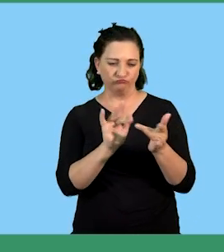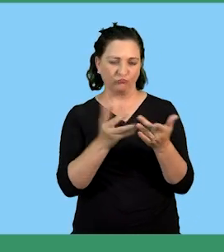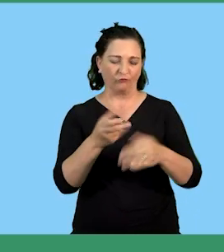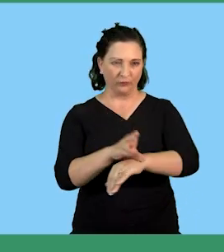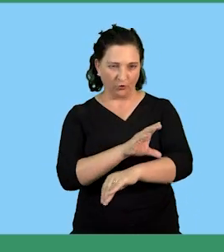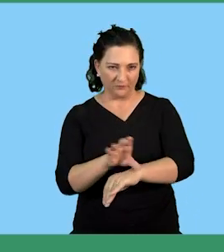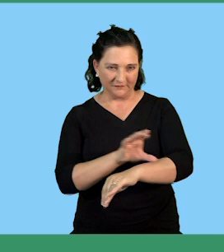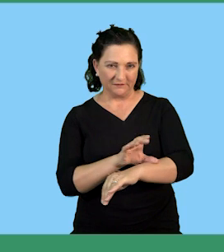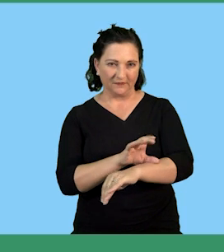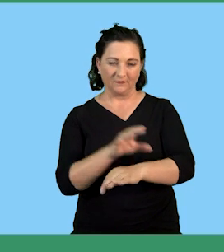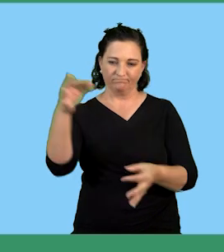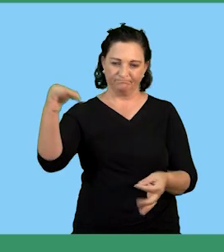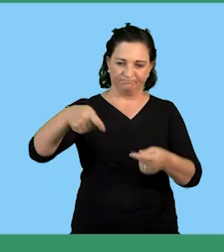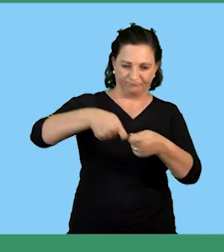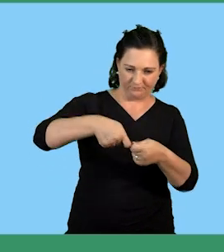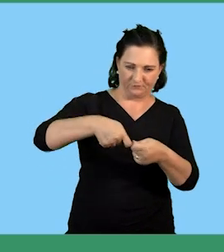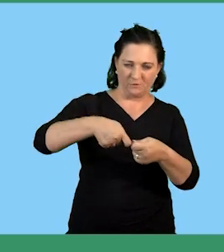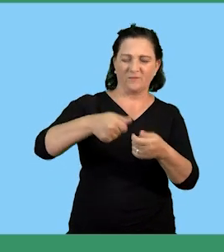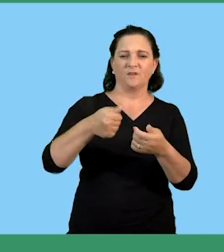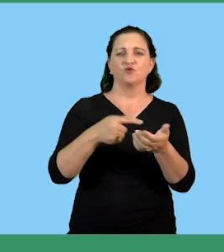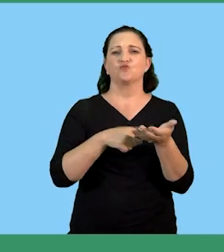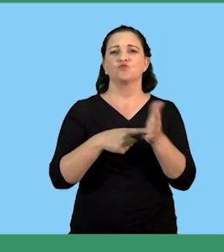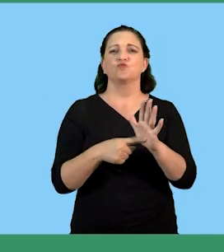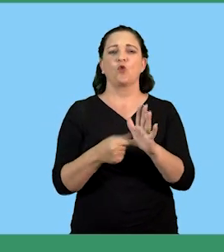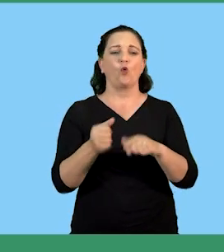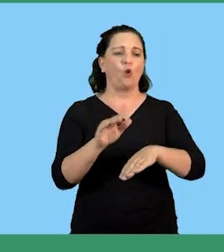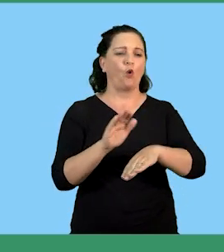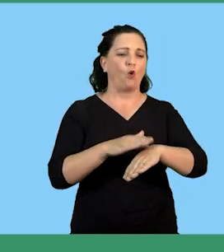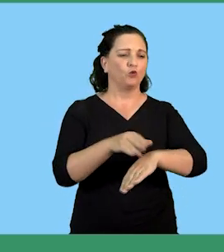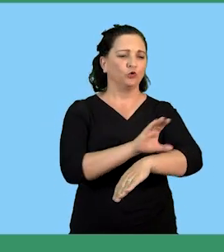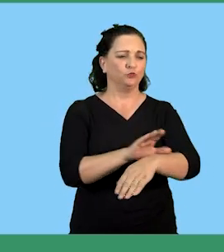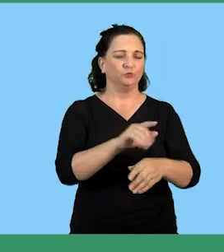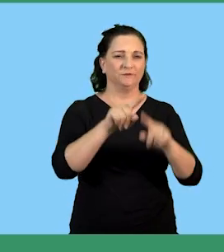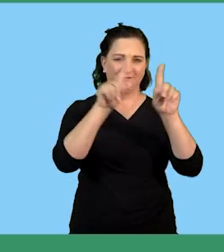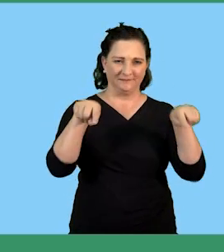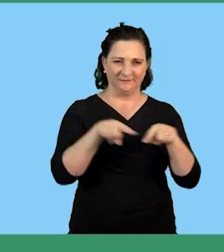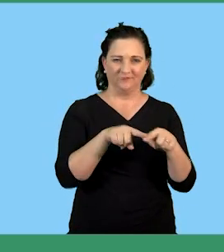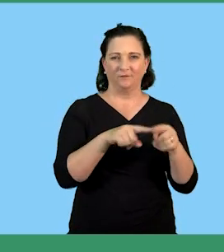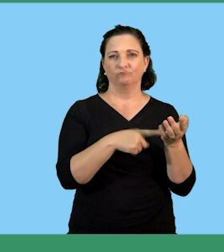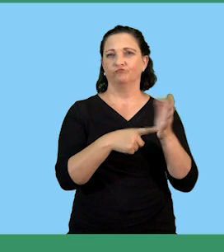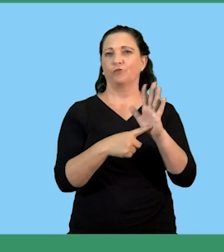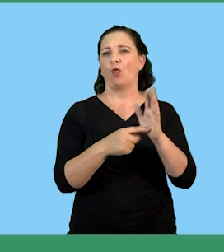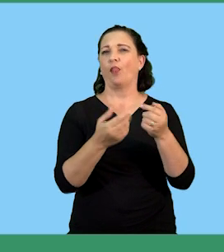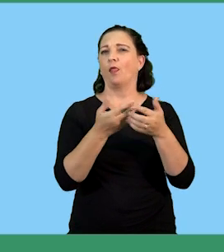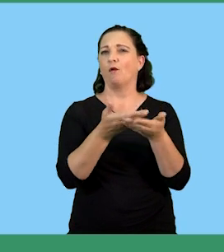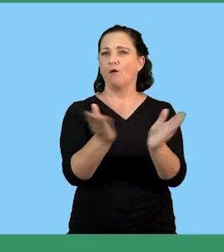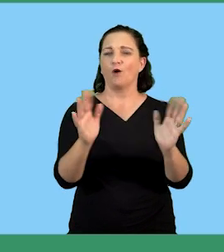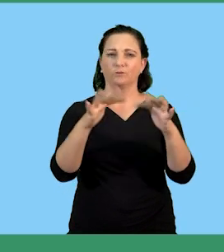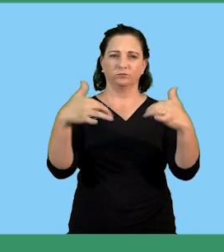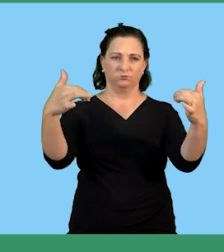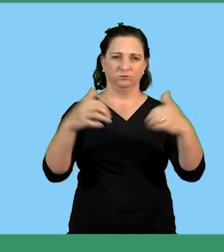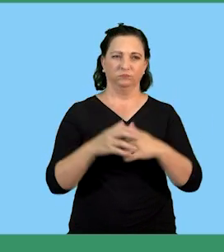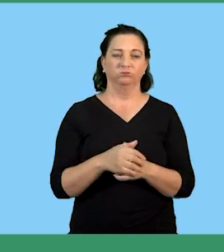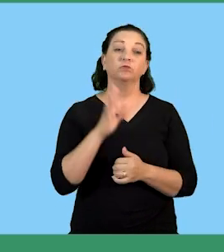what is on the computer screen to a large audience. She will also use a device that will allow the participants